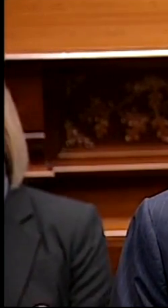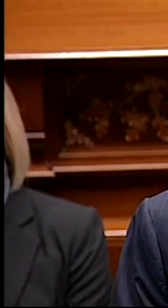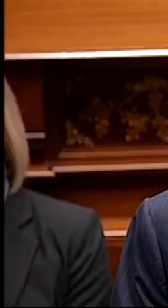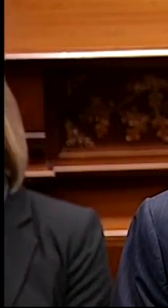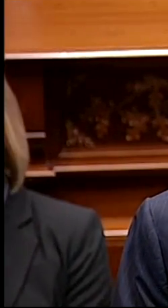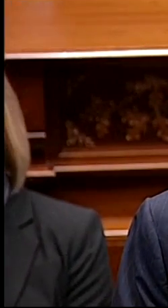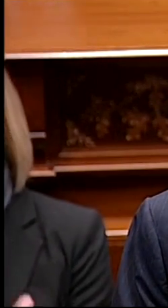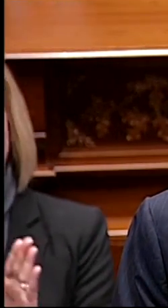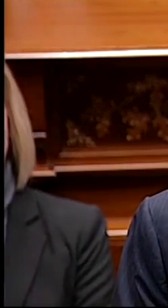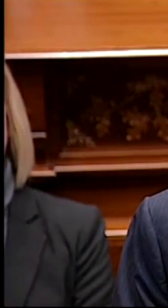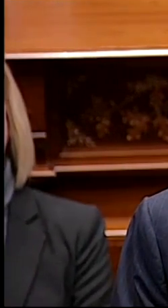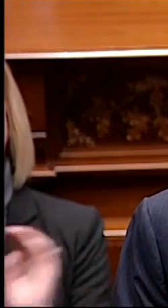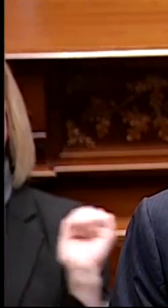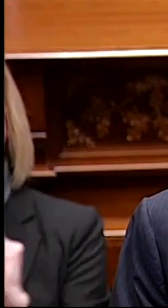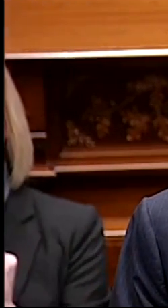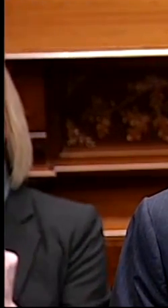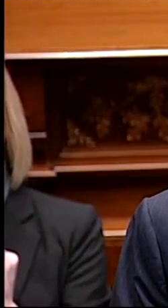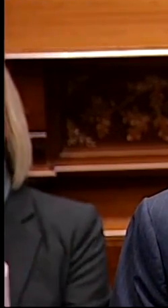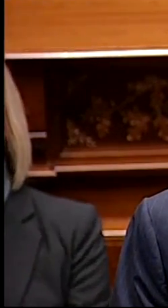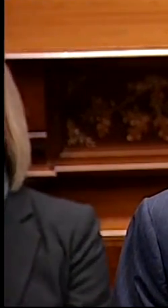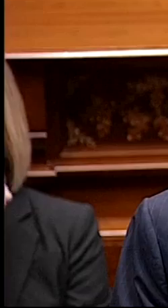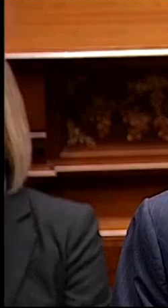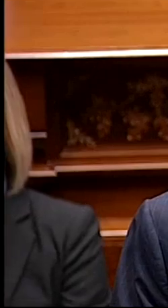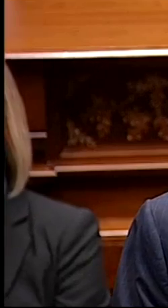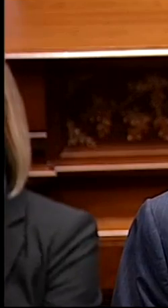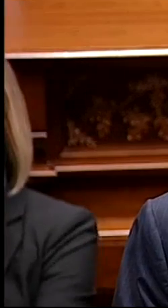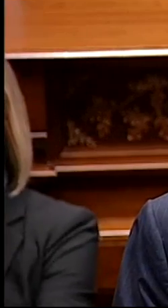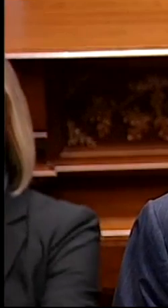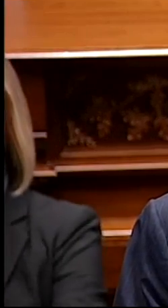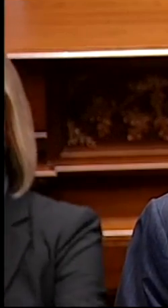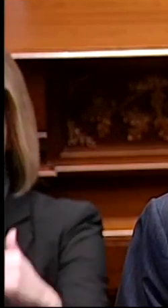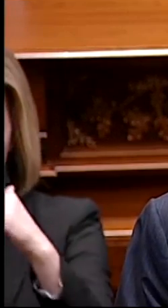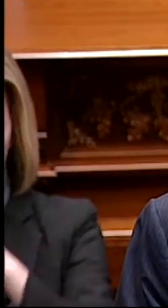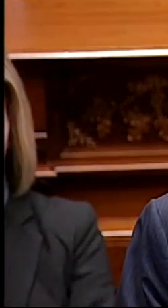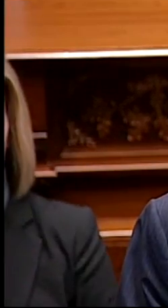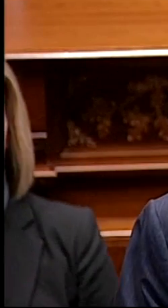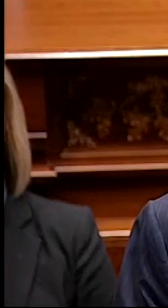tall, with eyes focused on the future.